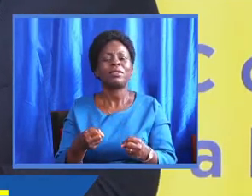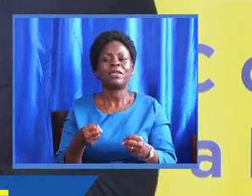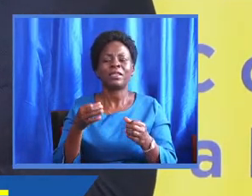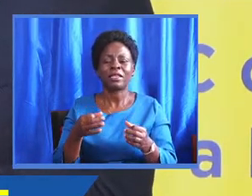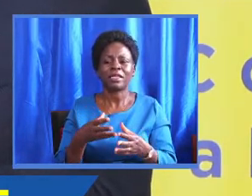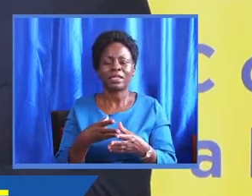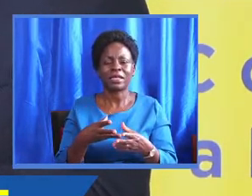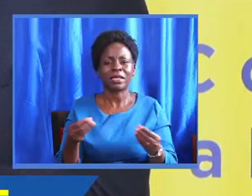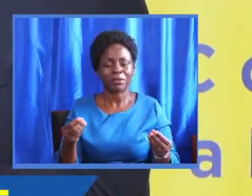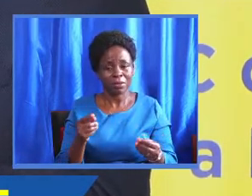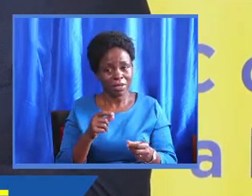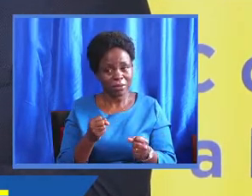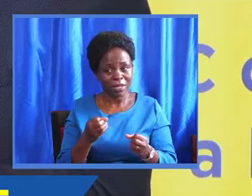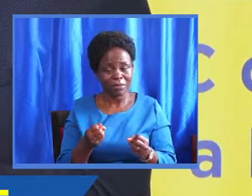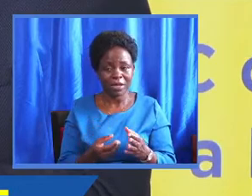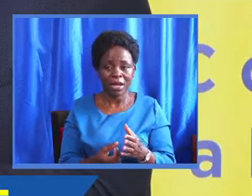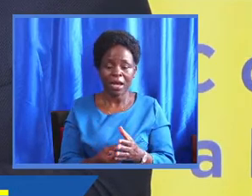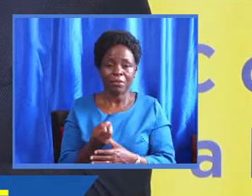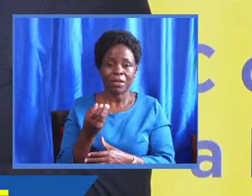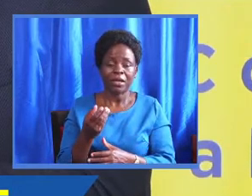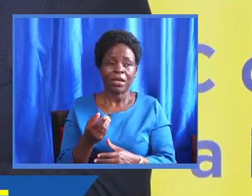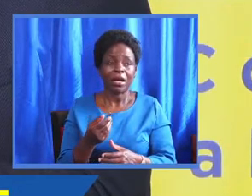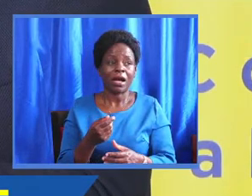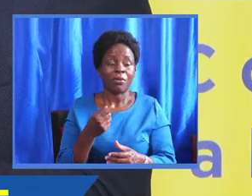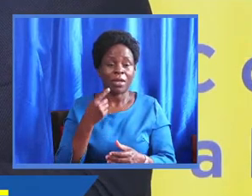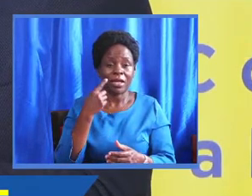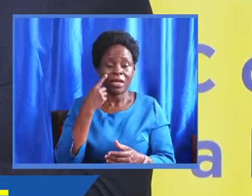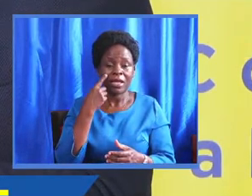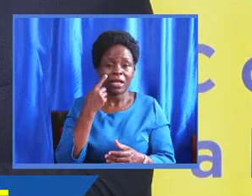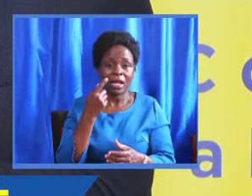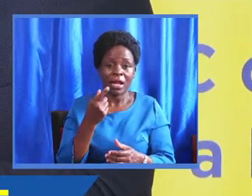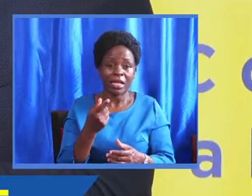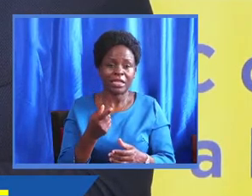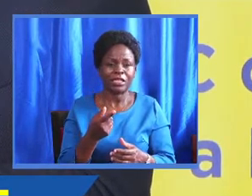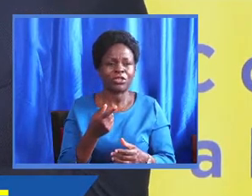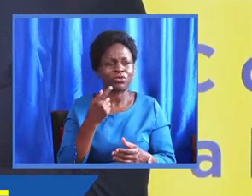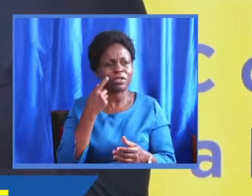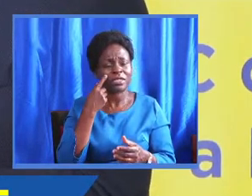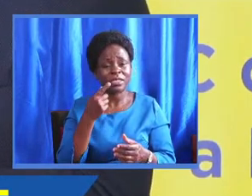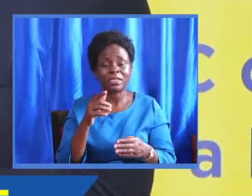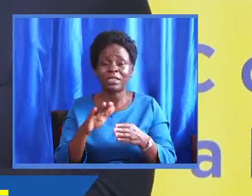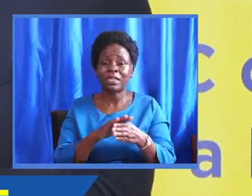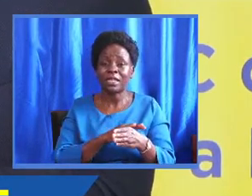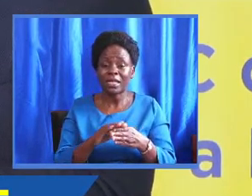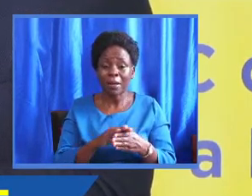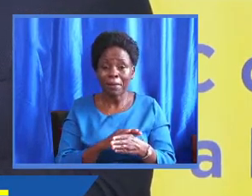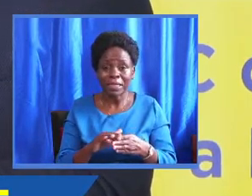but many are coming up. Are we likely to see a collapse in the real estate business?